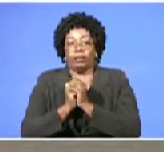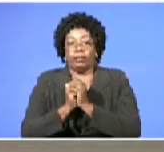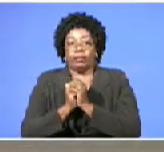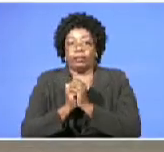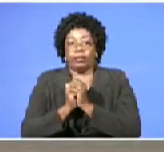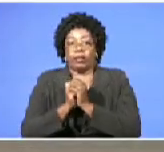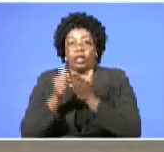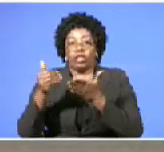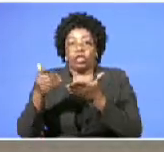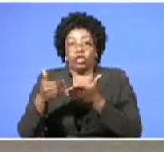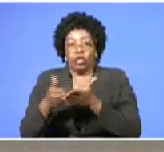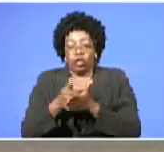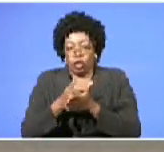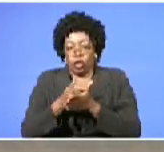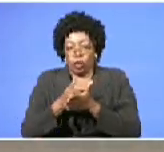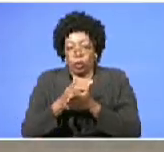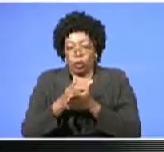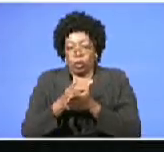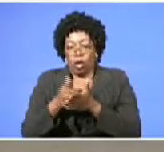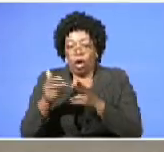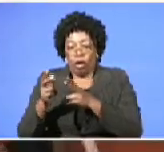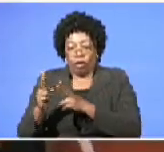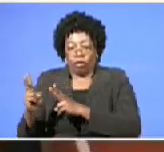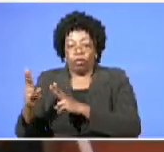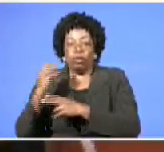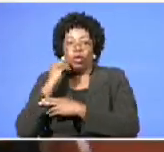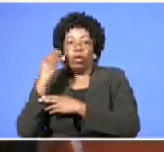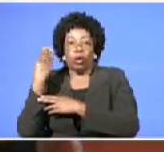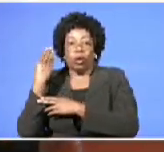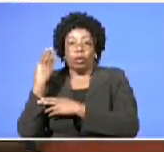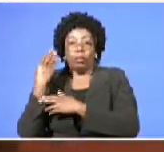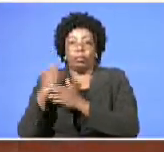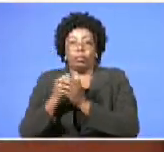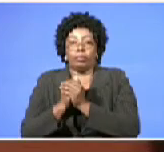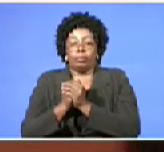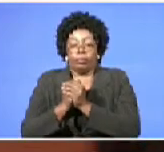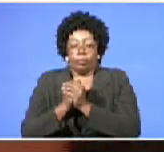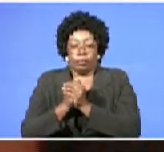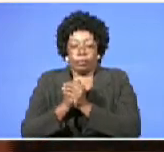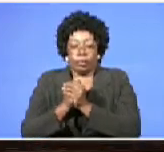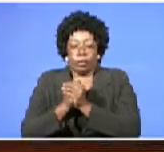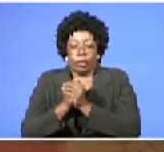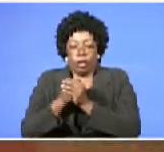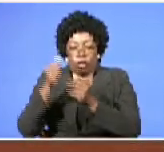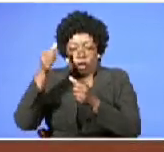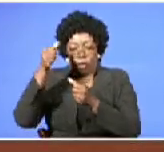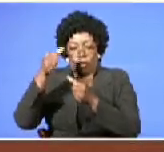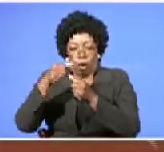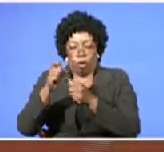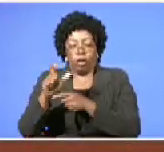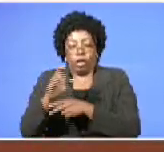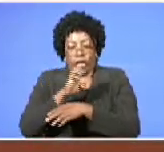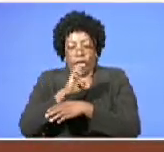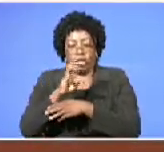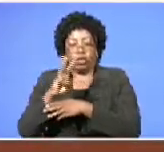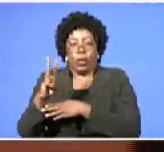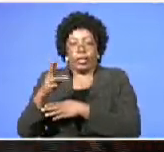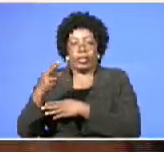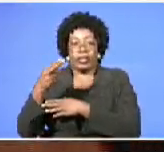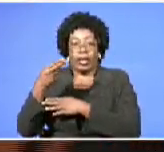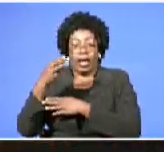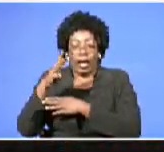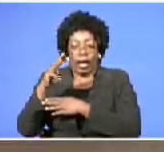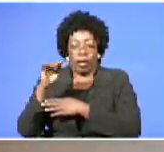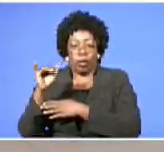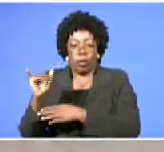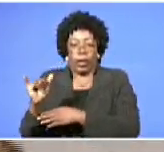Well, the newest funeral home here in New Providence officially launched. Cornish Memorial Mortuary on the East-West Highway opened its doors